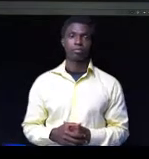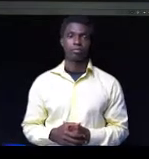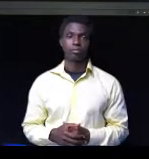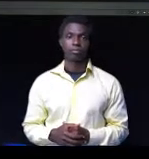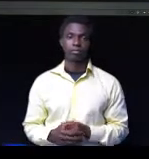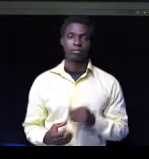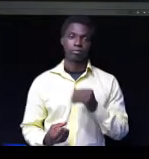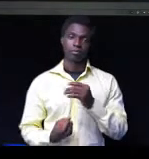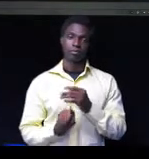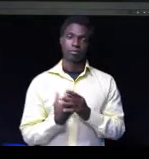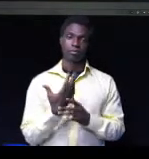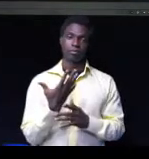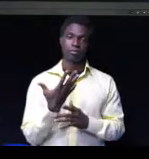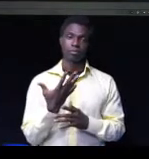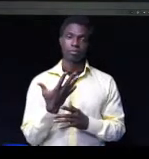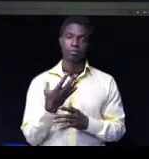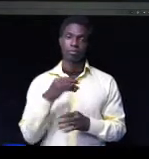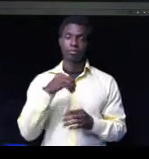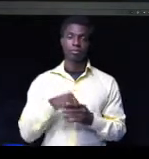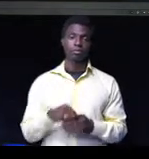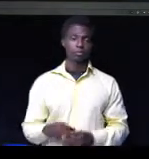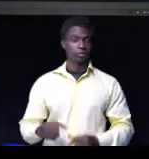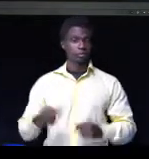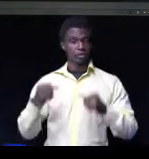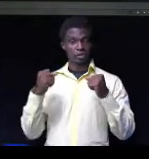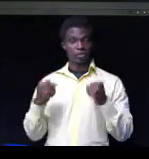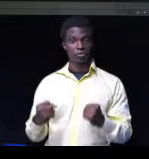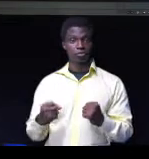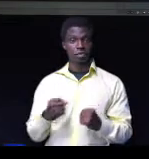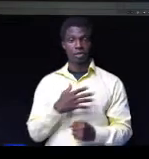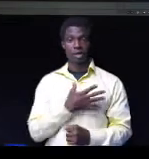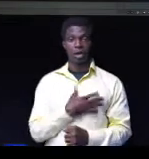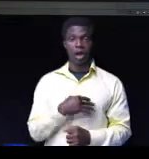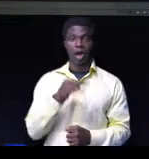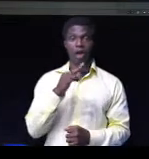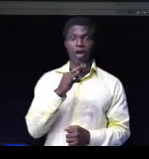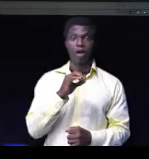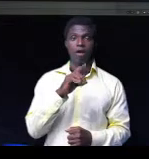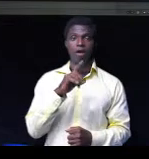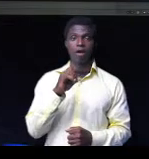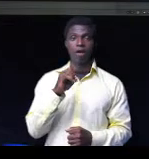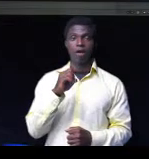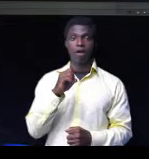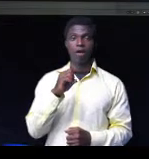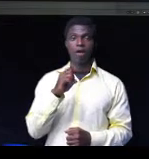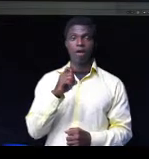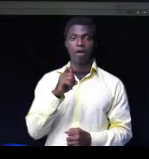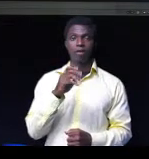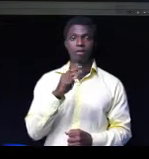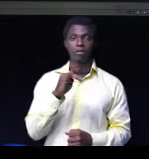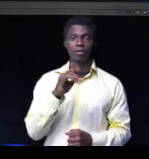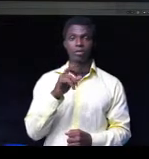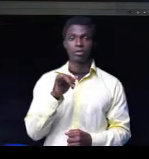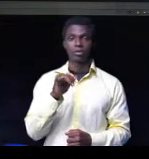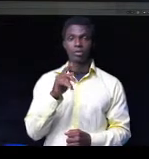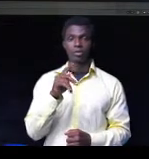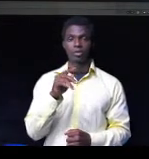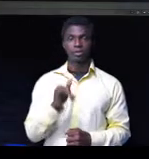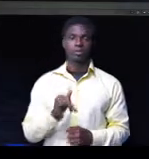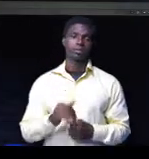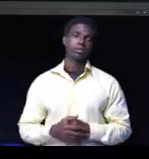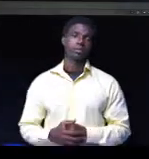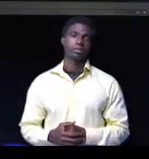develop physically. Growth in strength and flexibility. That's another benefit. Growth